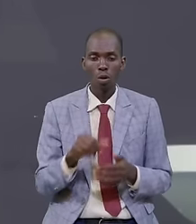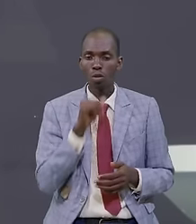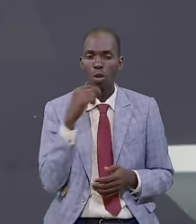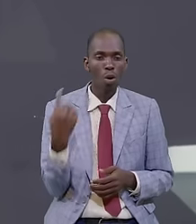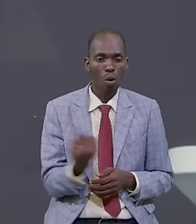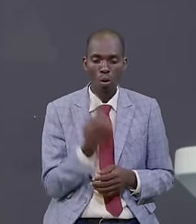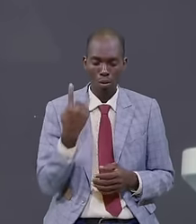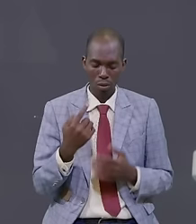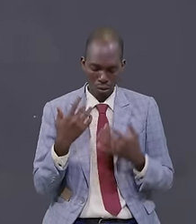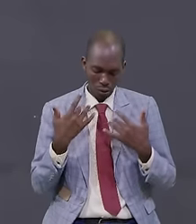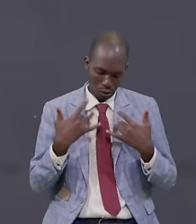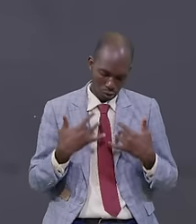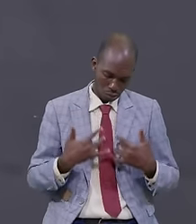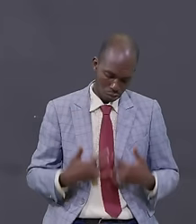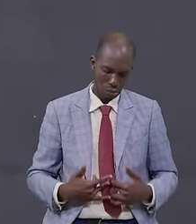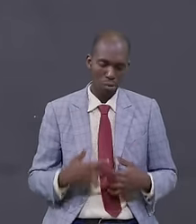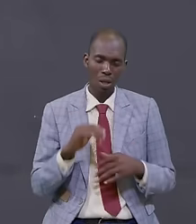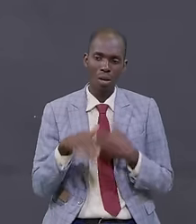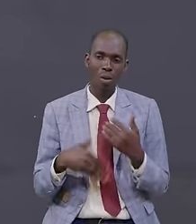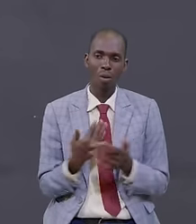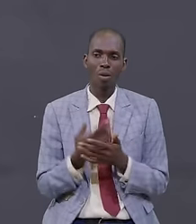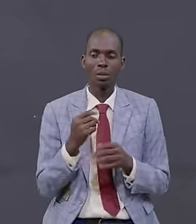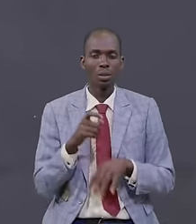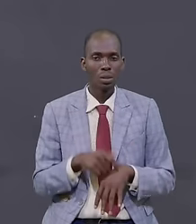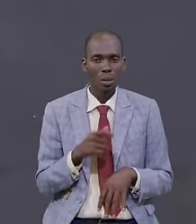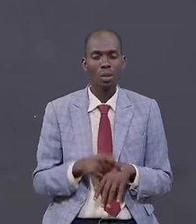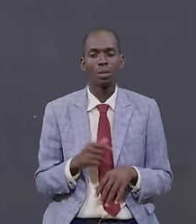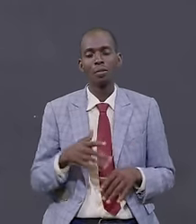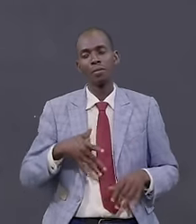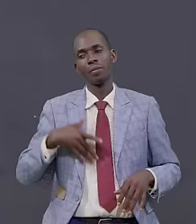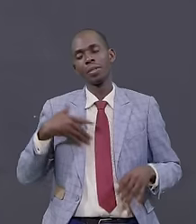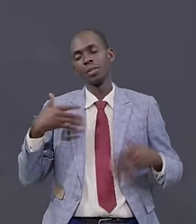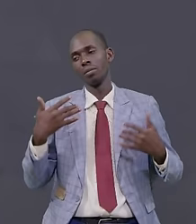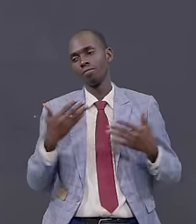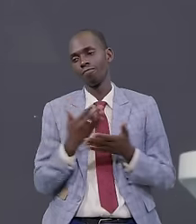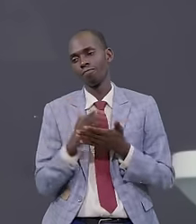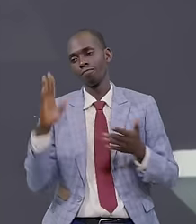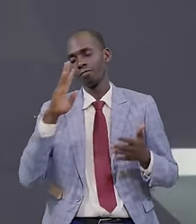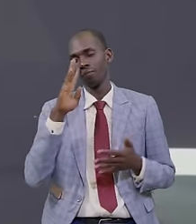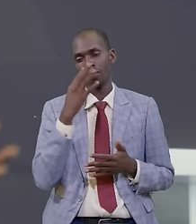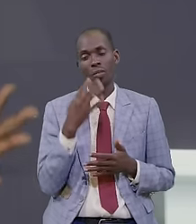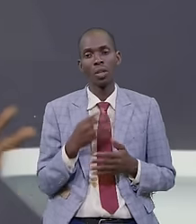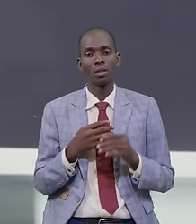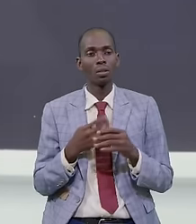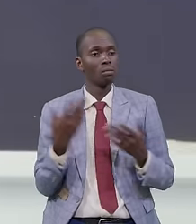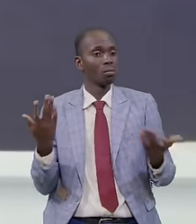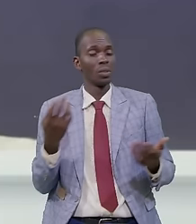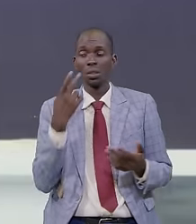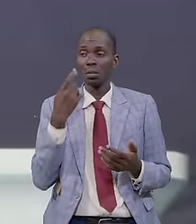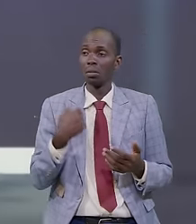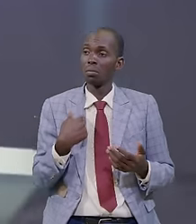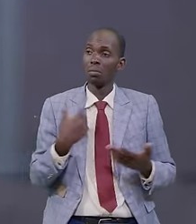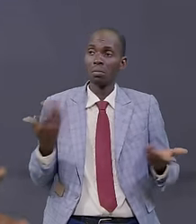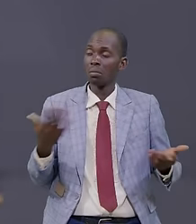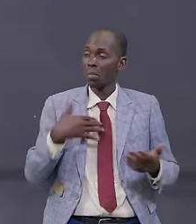be looking down in misery, dejection. Look at what they did to me. I am rejected from my father's